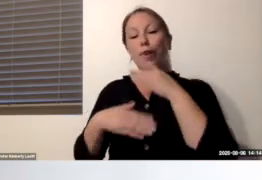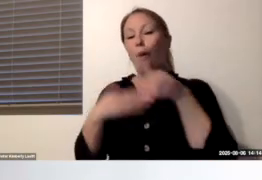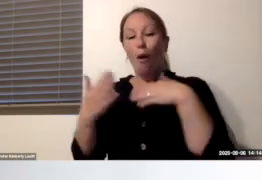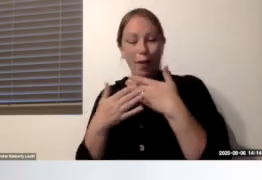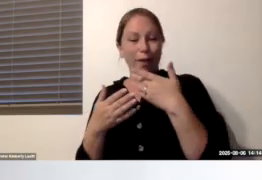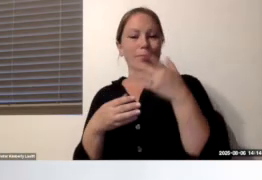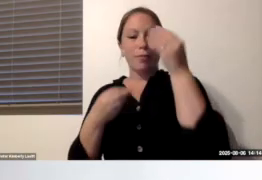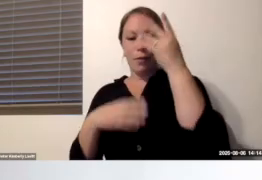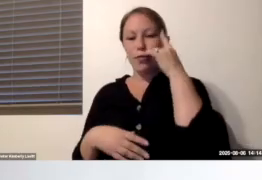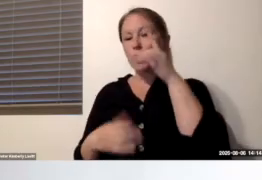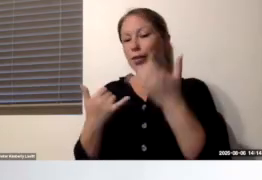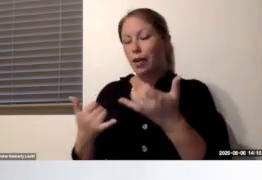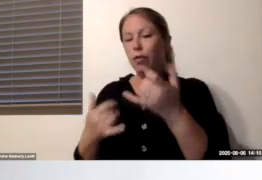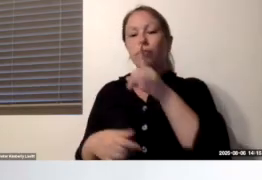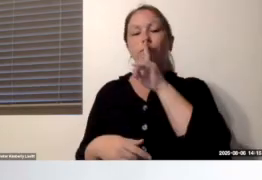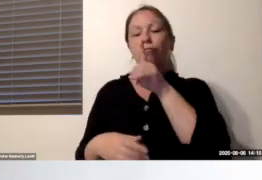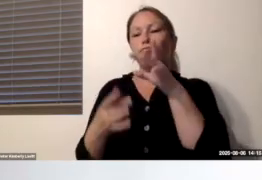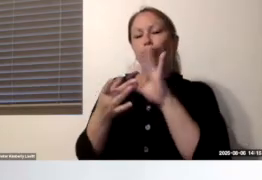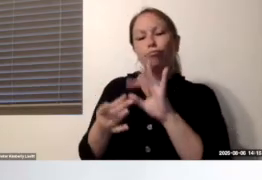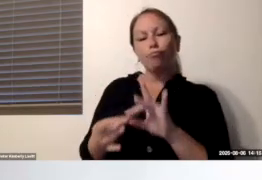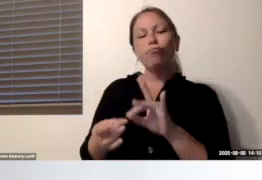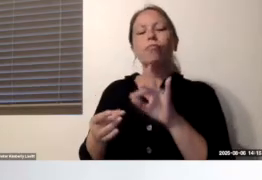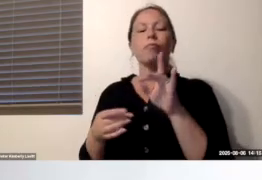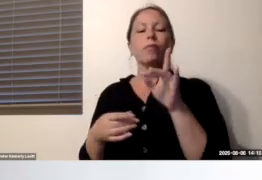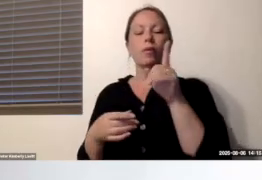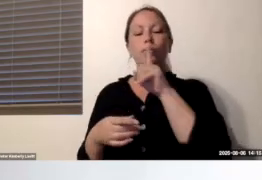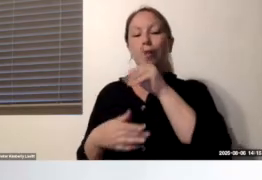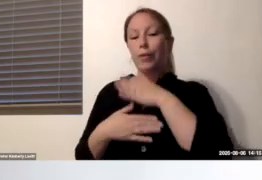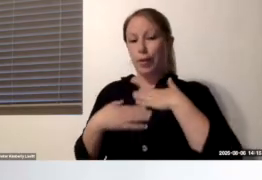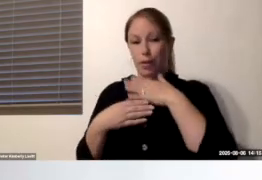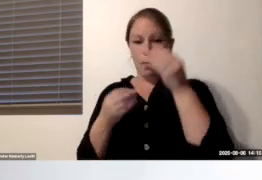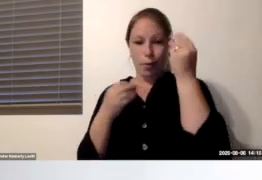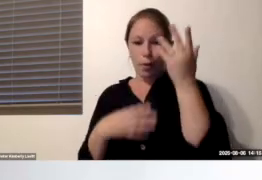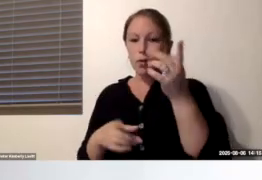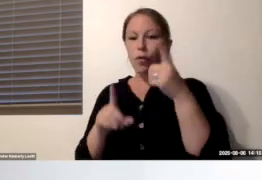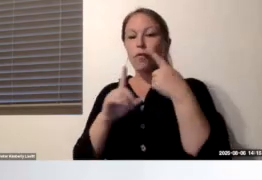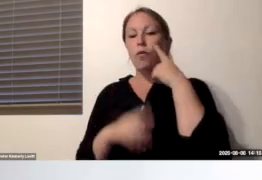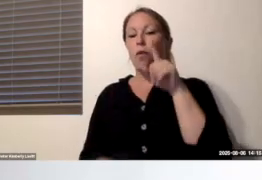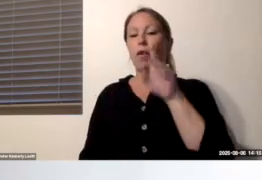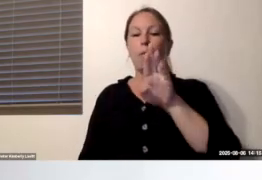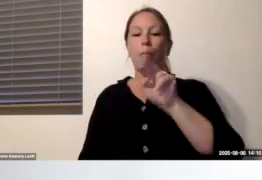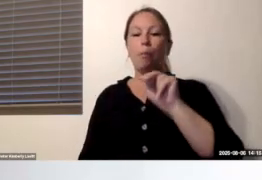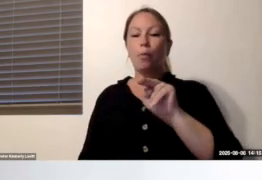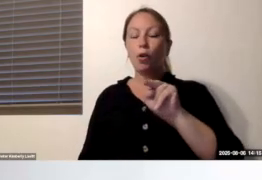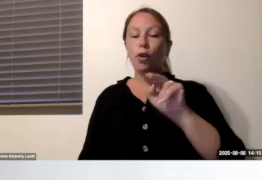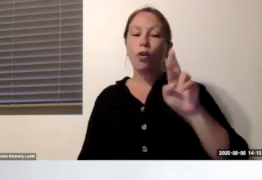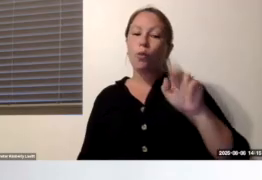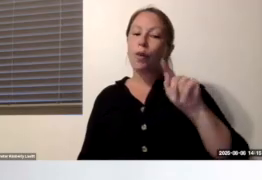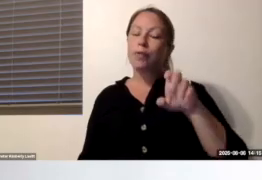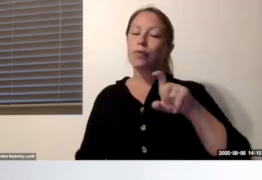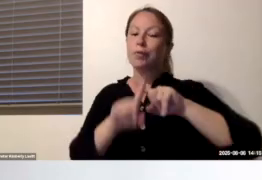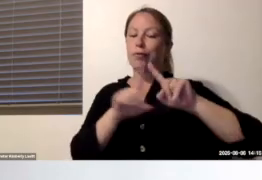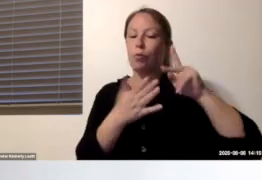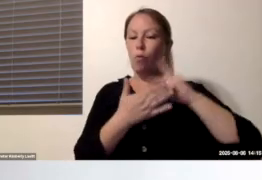make a couple of brief comments. One, really appreciate the information on the burn rates from the various programs